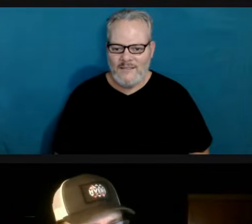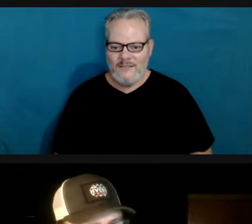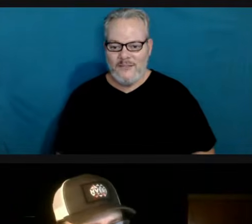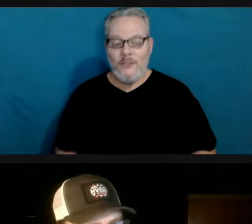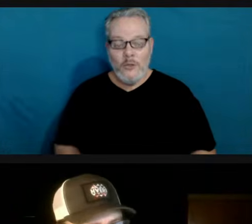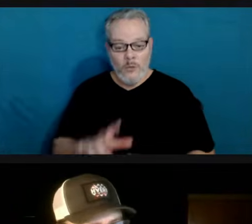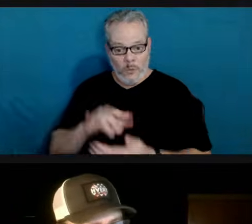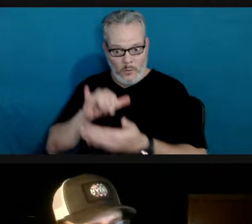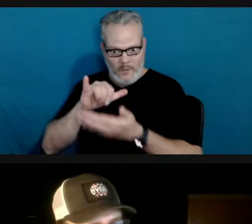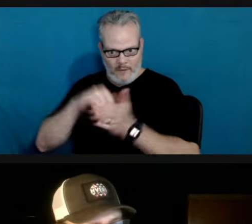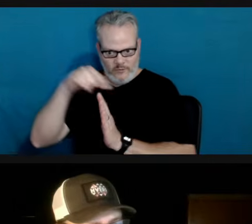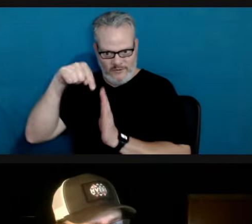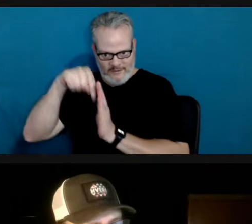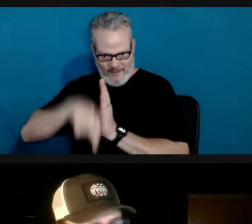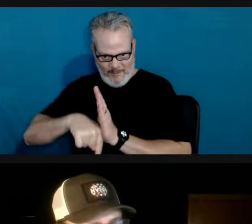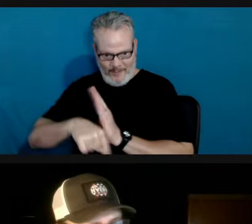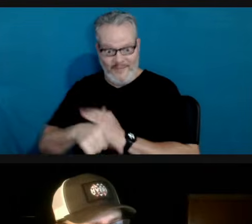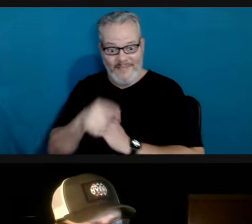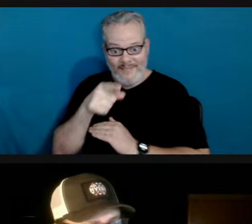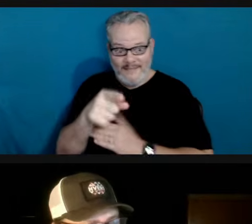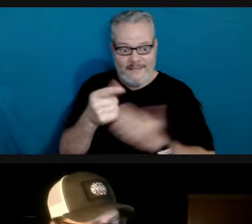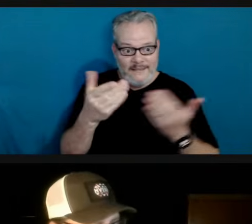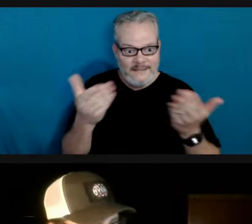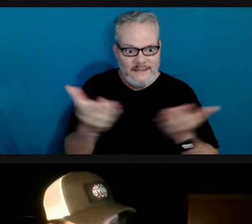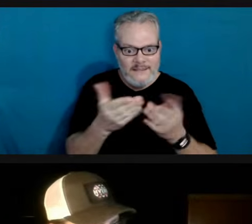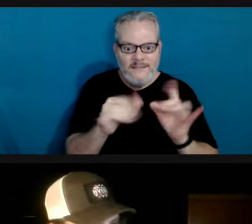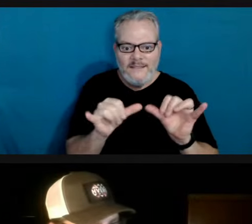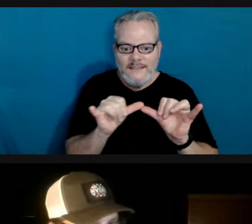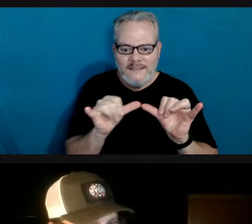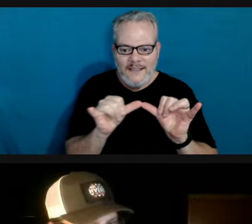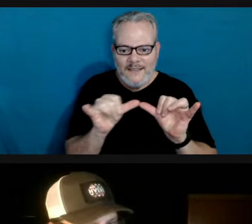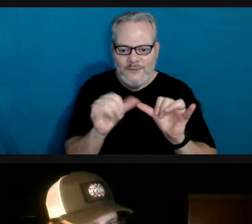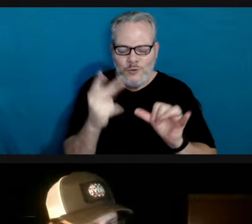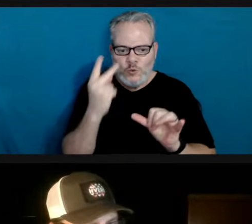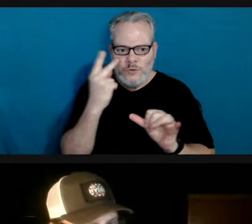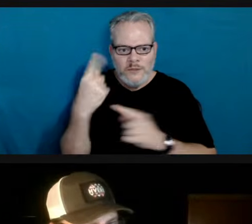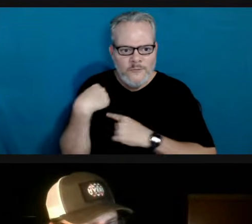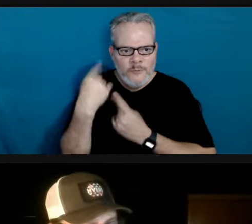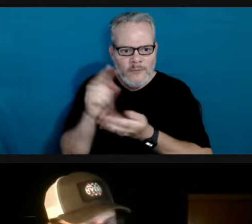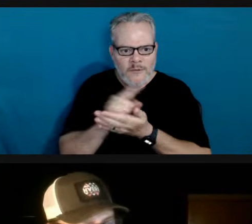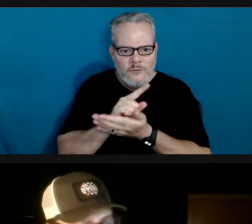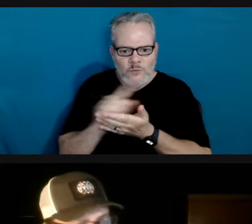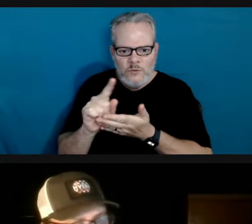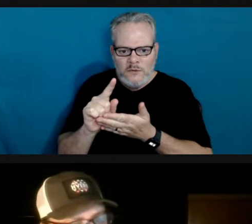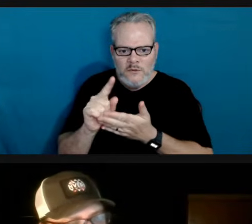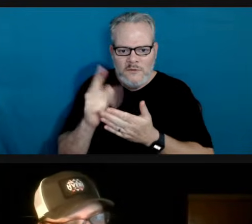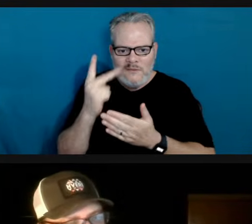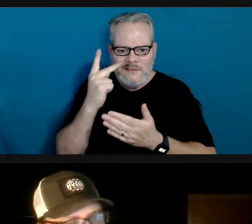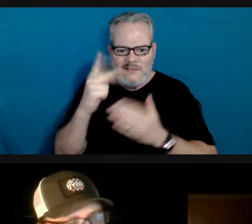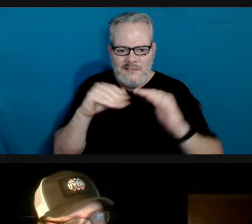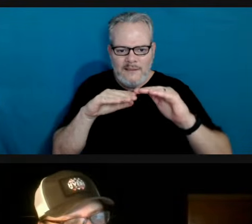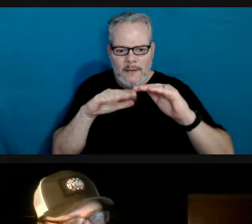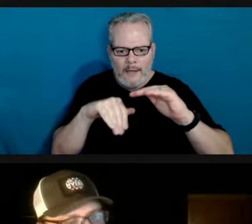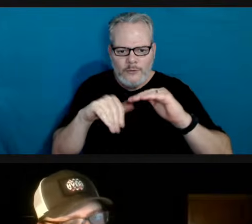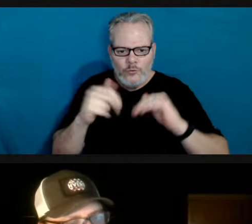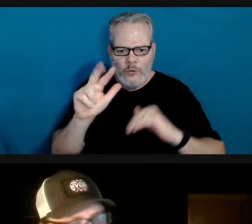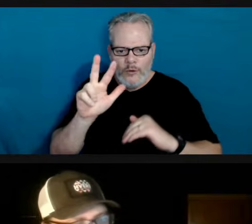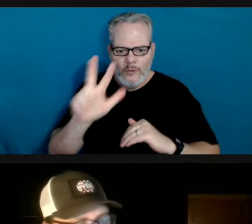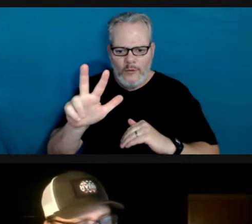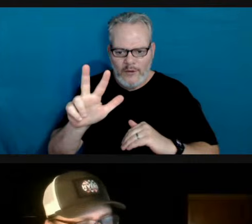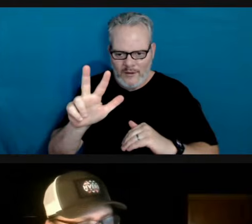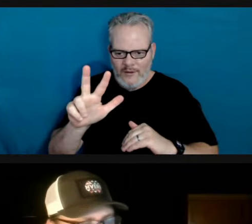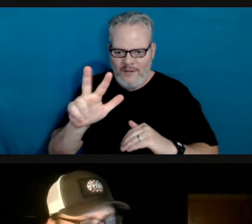by size. So over the last week now, the largest event comes in under a 3. Down here, the shallow ocean view